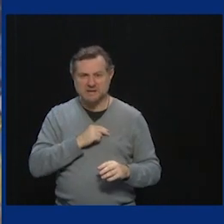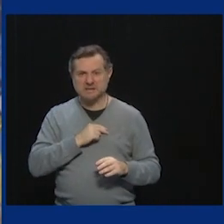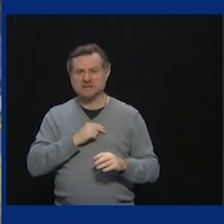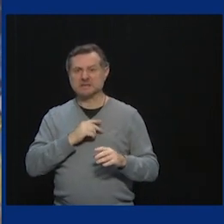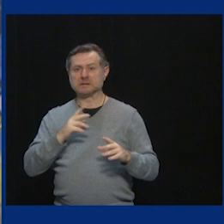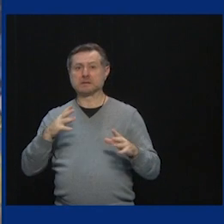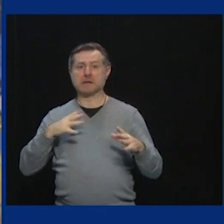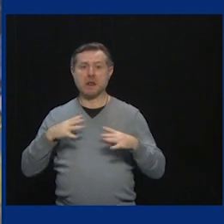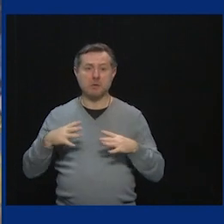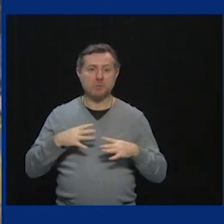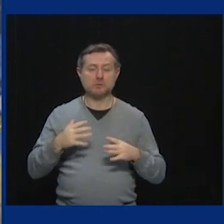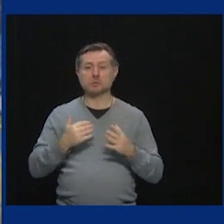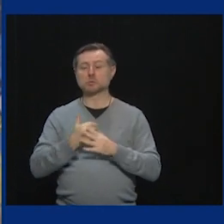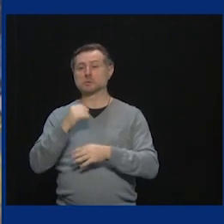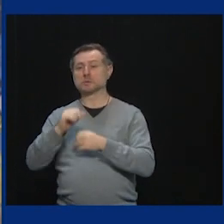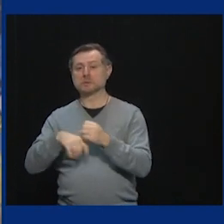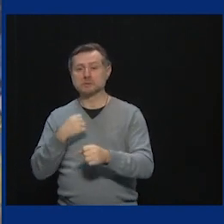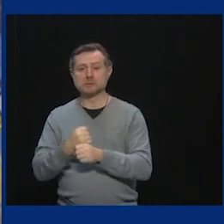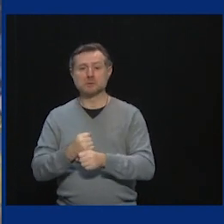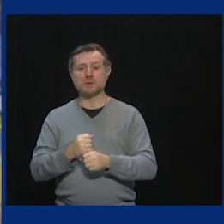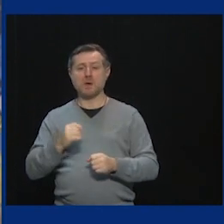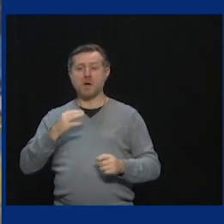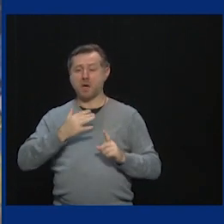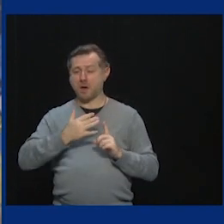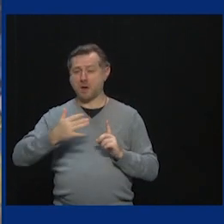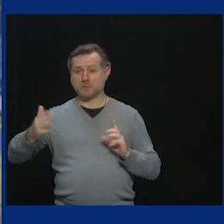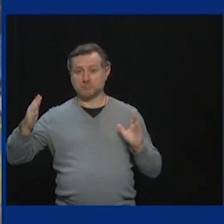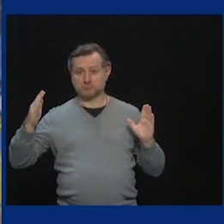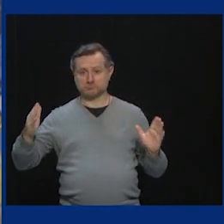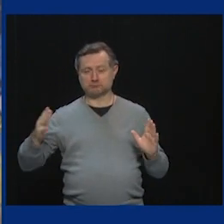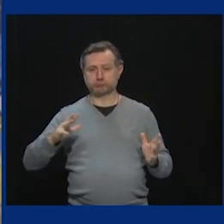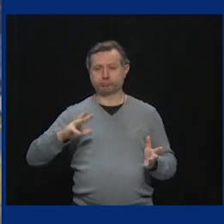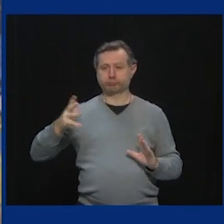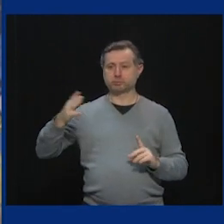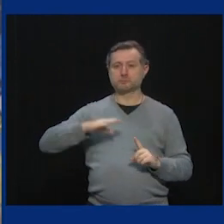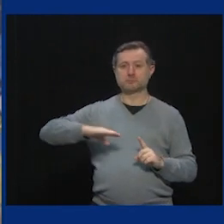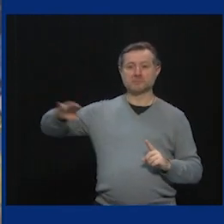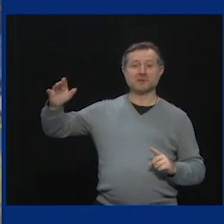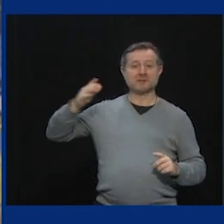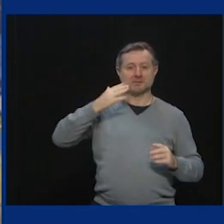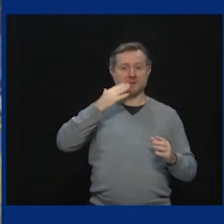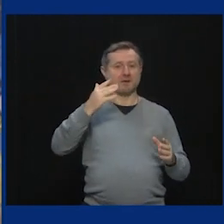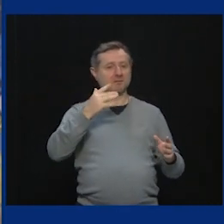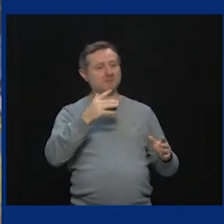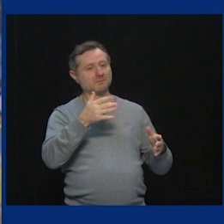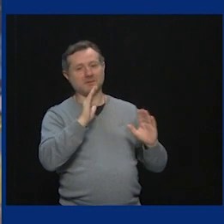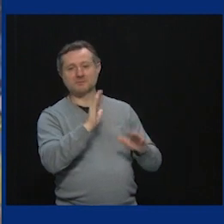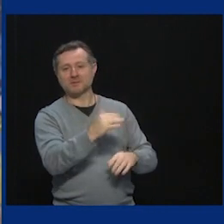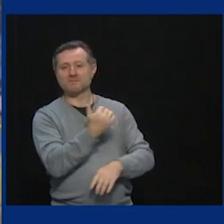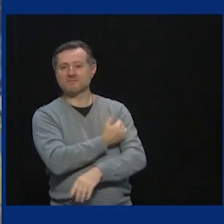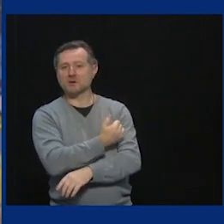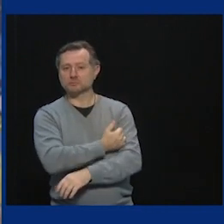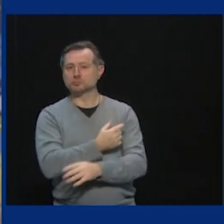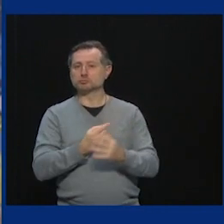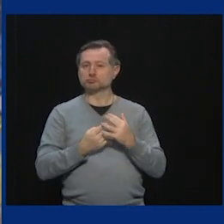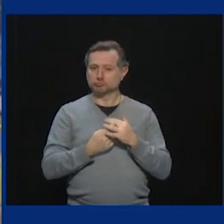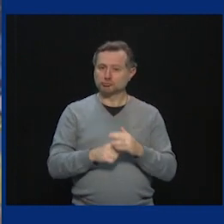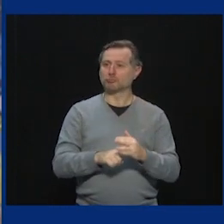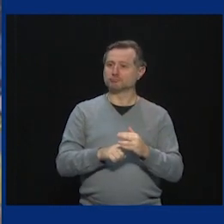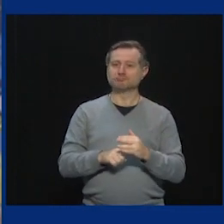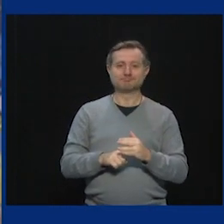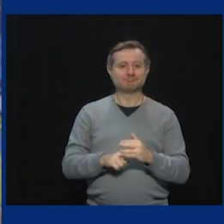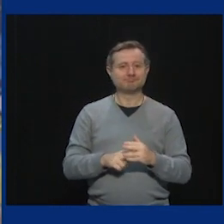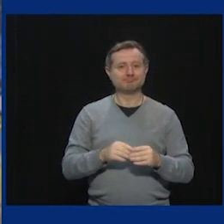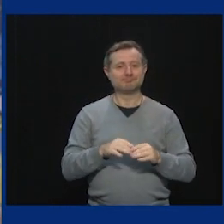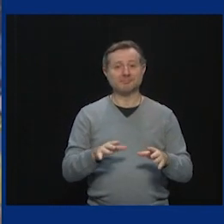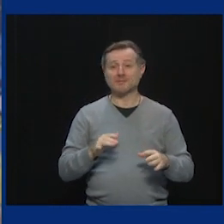Year's, and Super Bowl weekend just put us in a very bad place. And thank God that was the time the vaccines were coming out. I have said we should not end